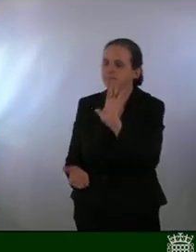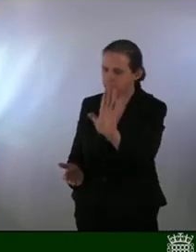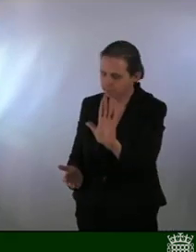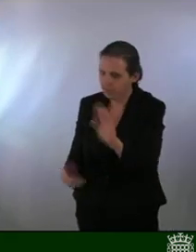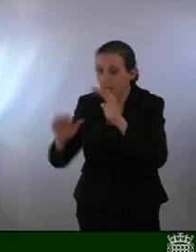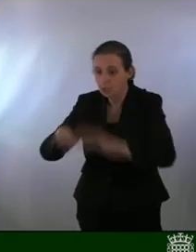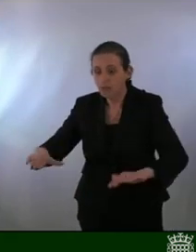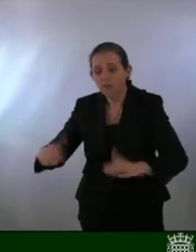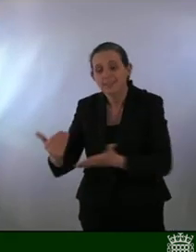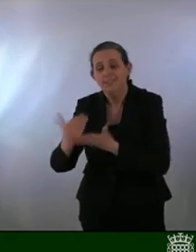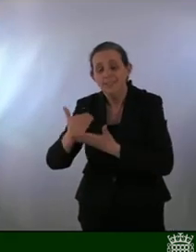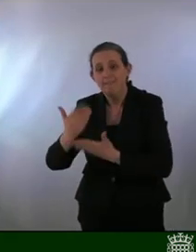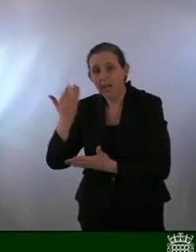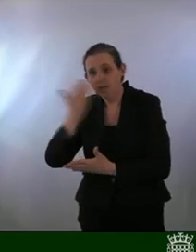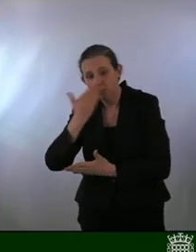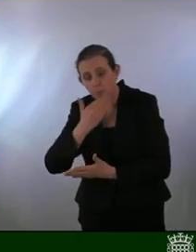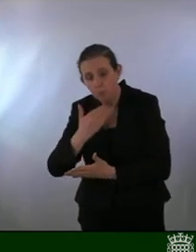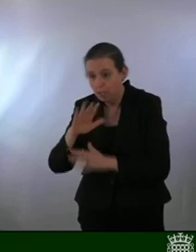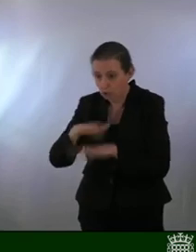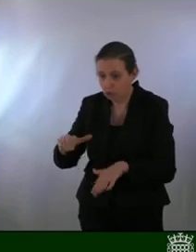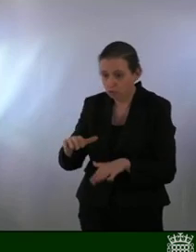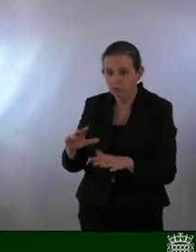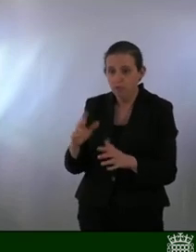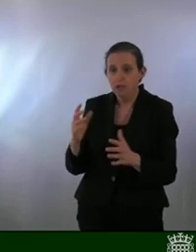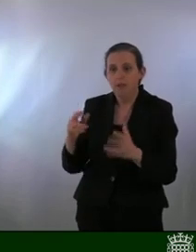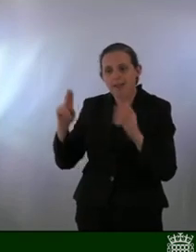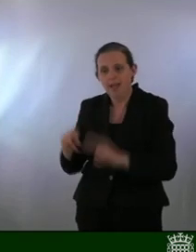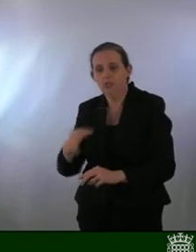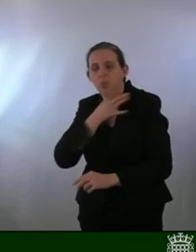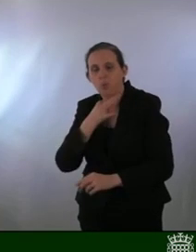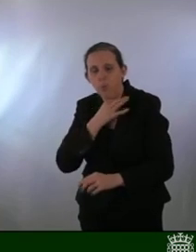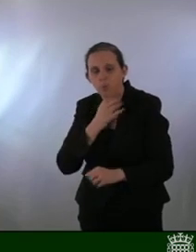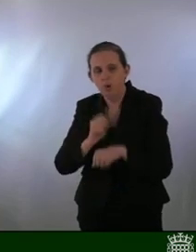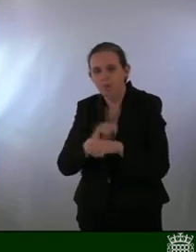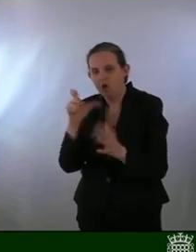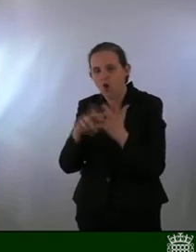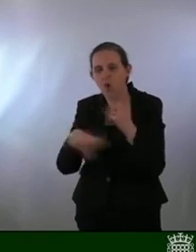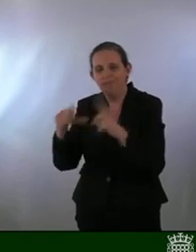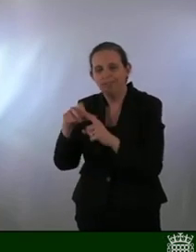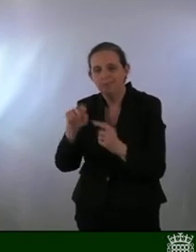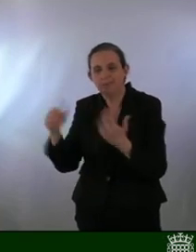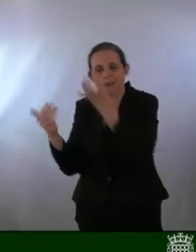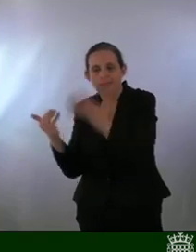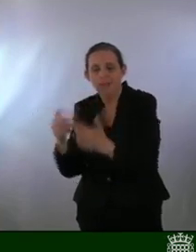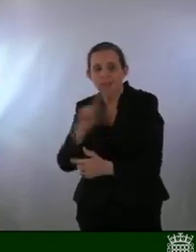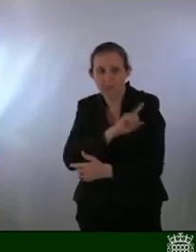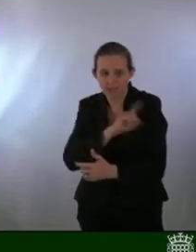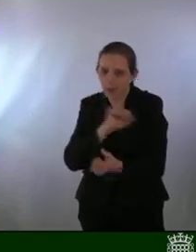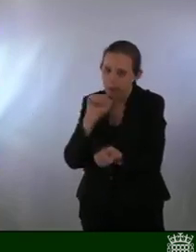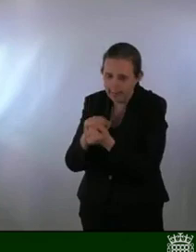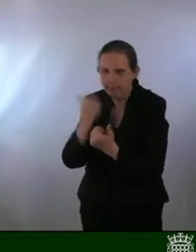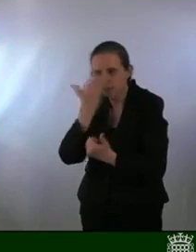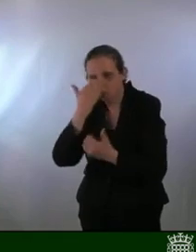do not have significant symptoms from COVID-19, is the reason that we are keeping schools open for now. Sarah